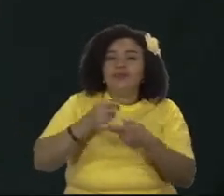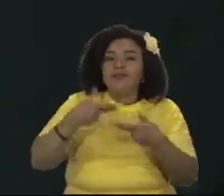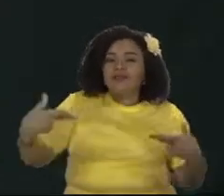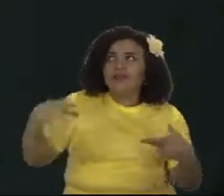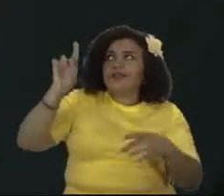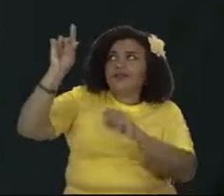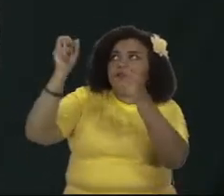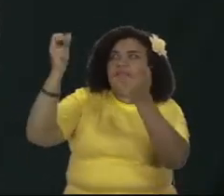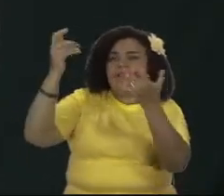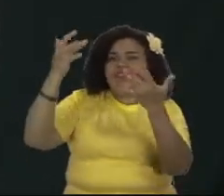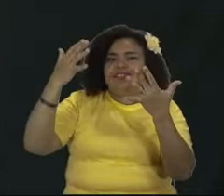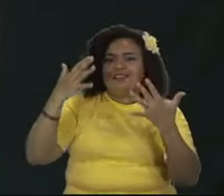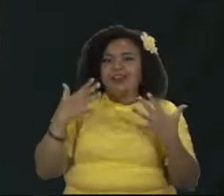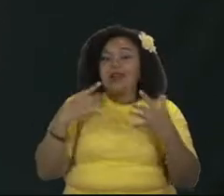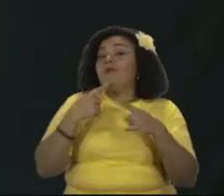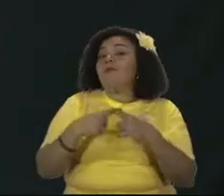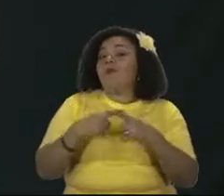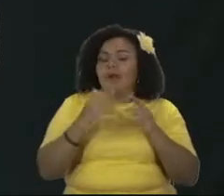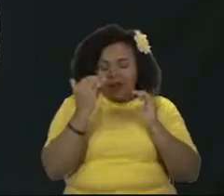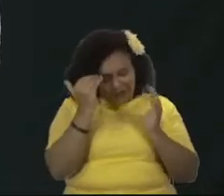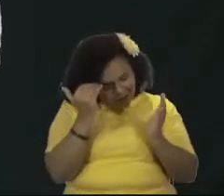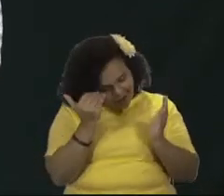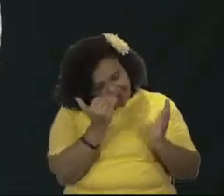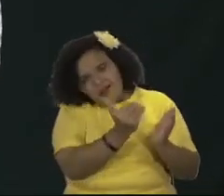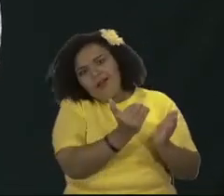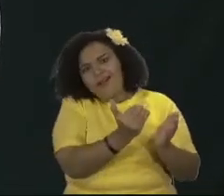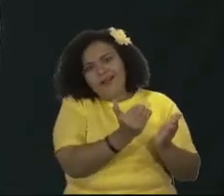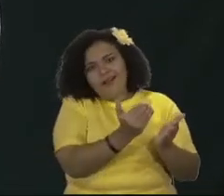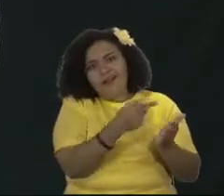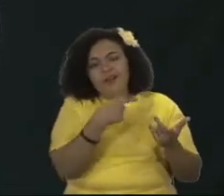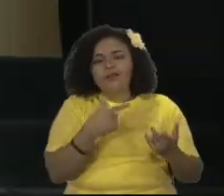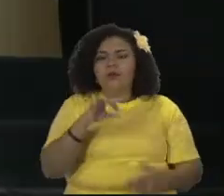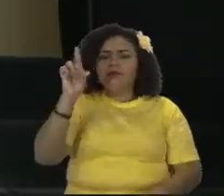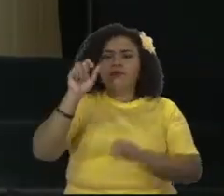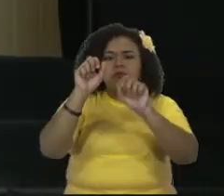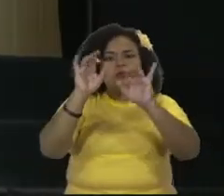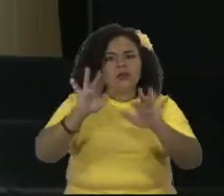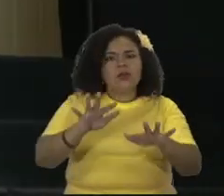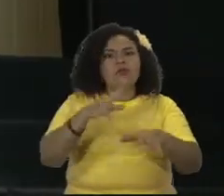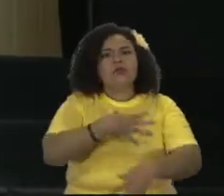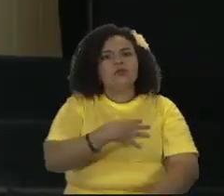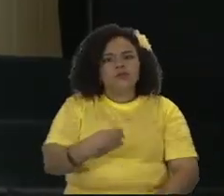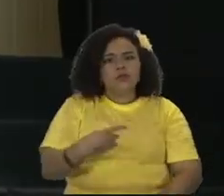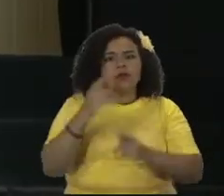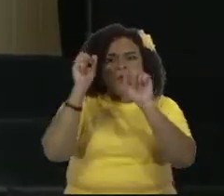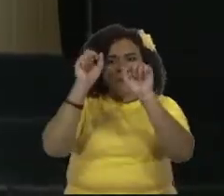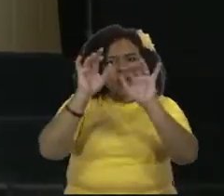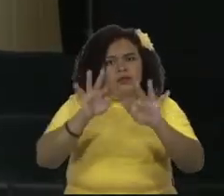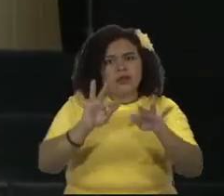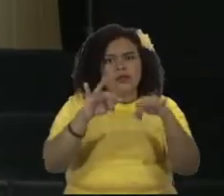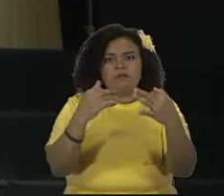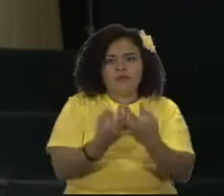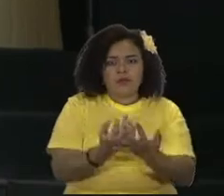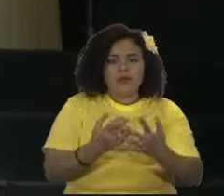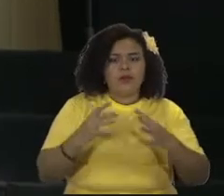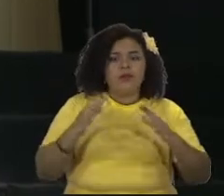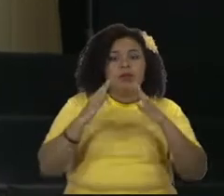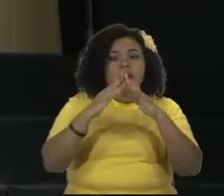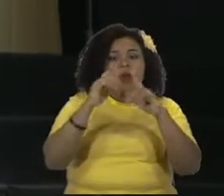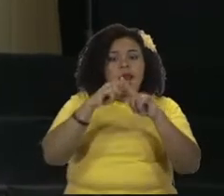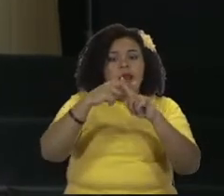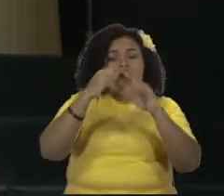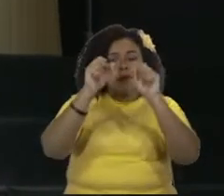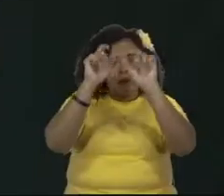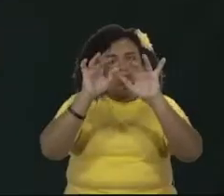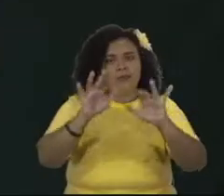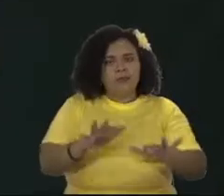church has been prosper. Your family, your sons are going to prosper. Because we decided that